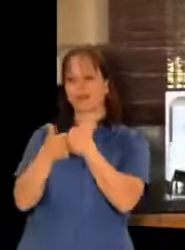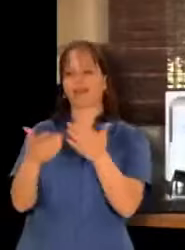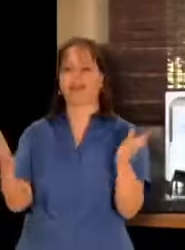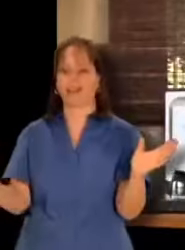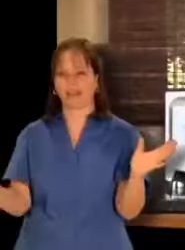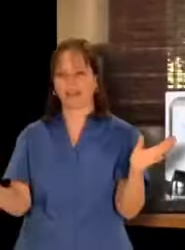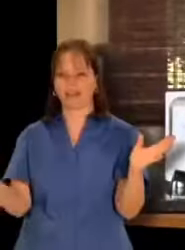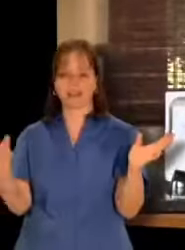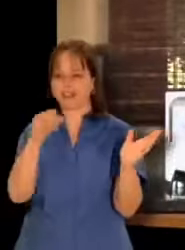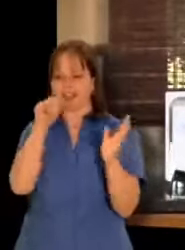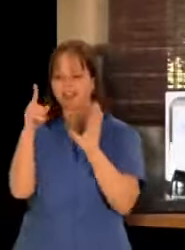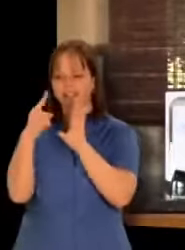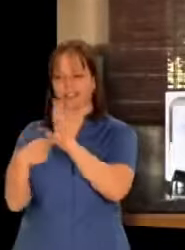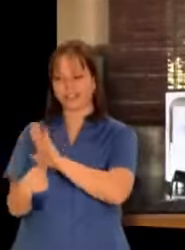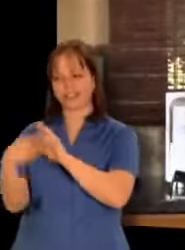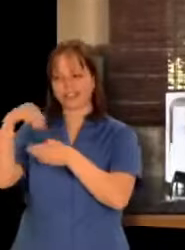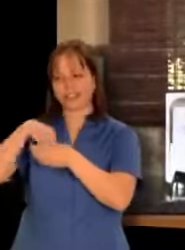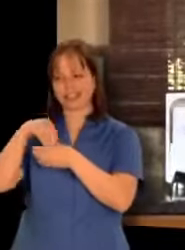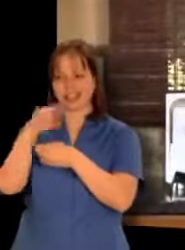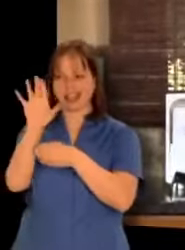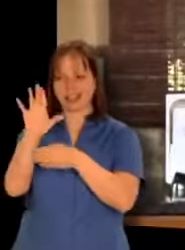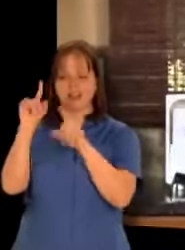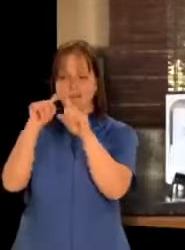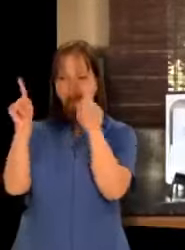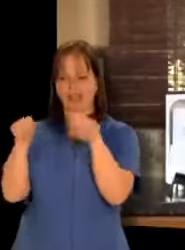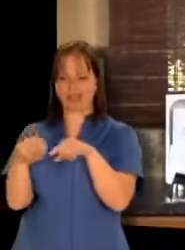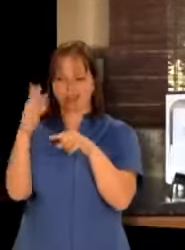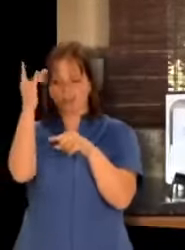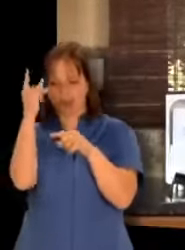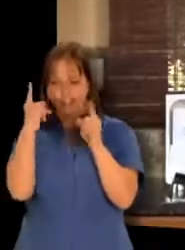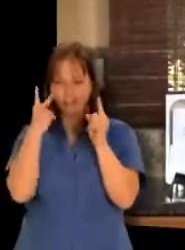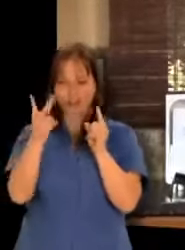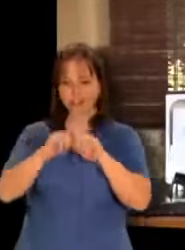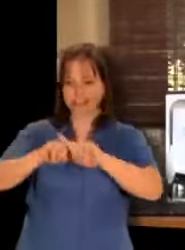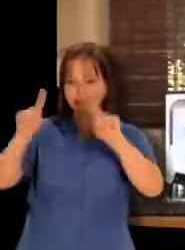what the inside of their plates look like. Because look at the difference.